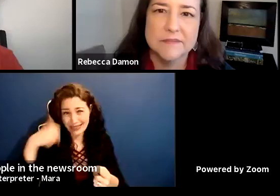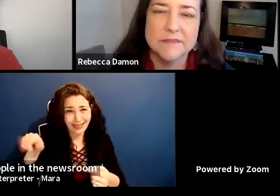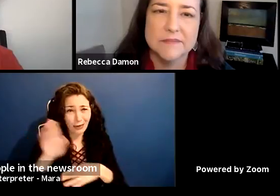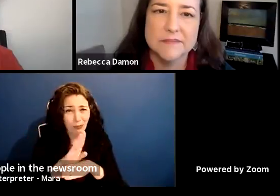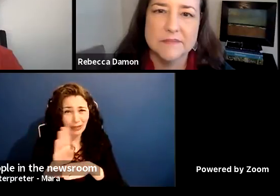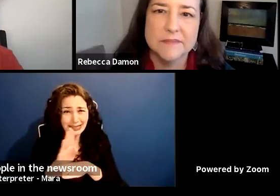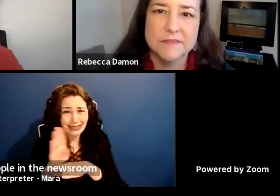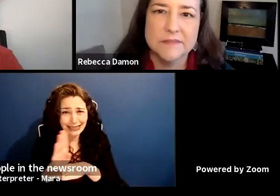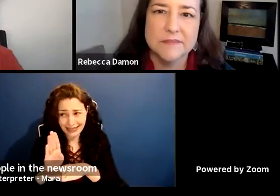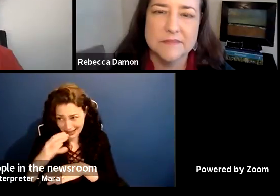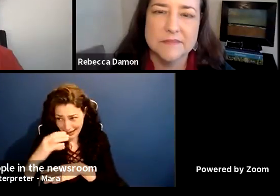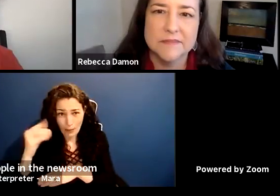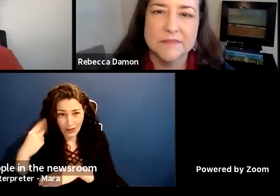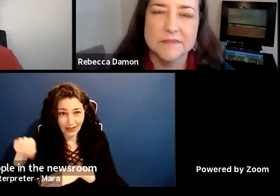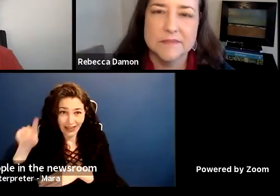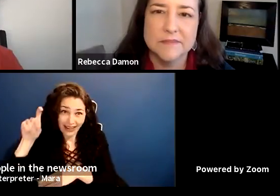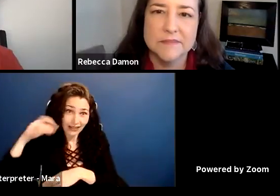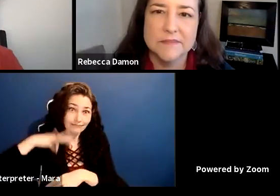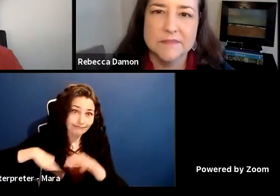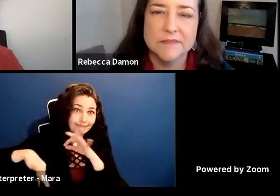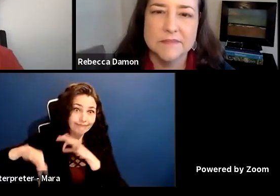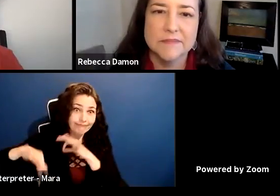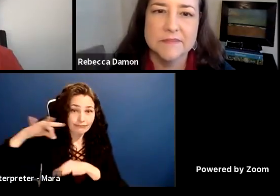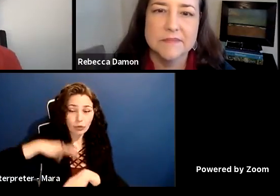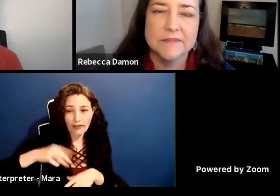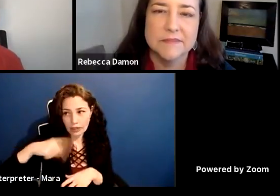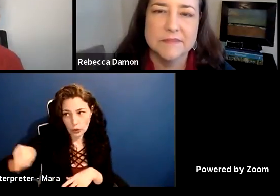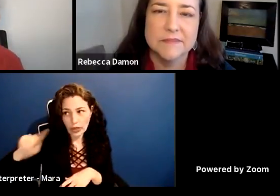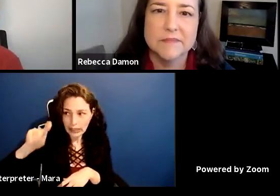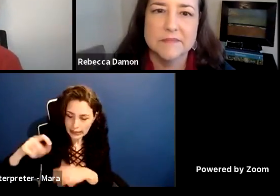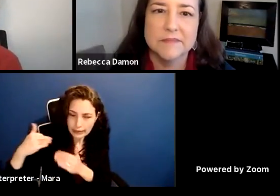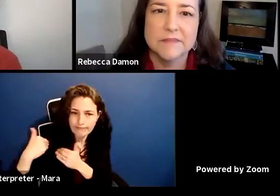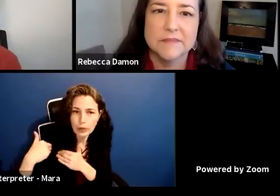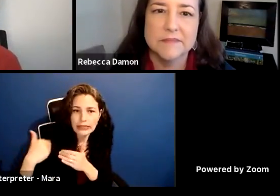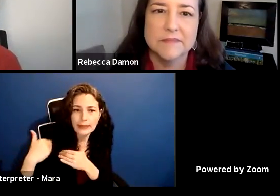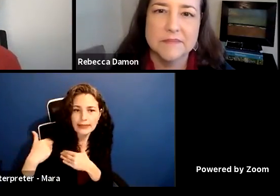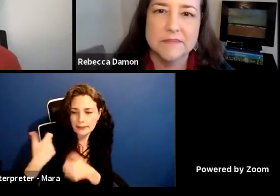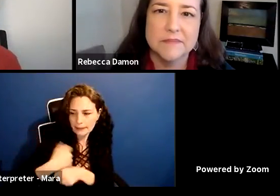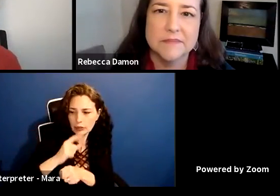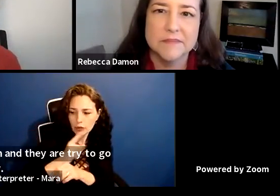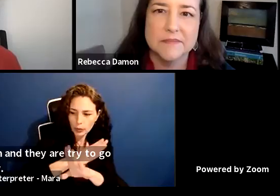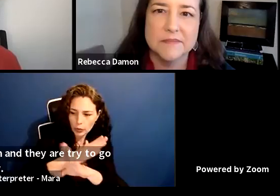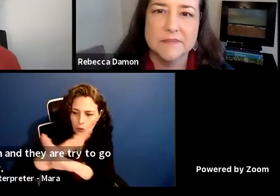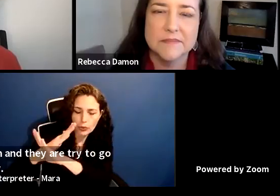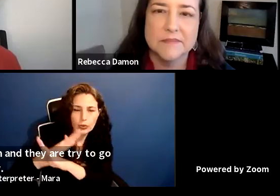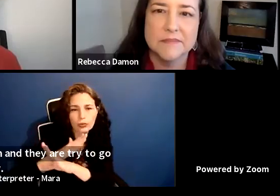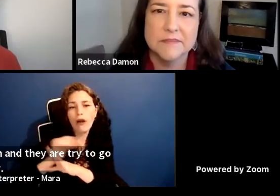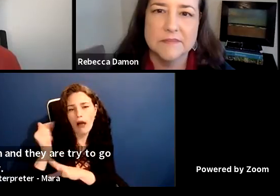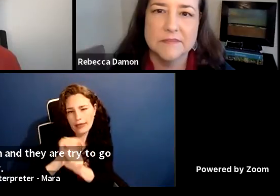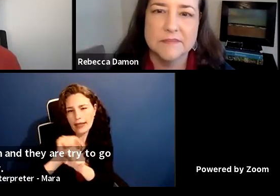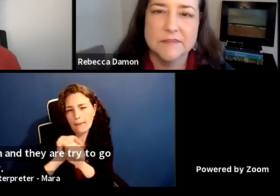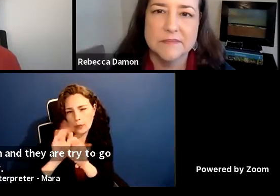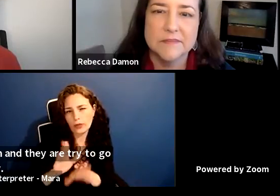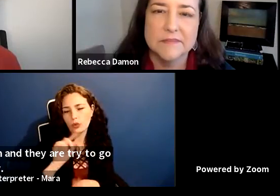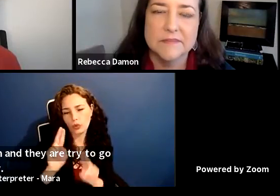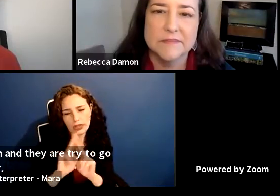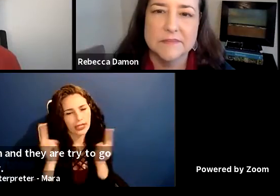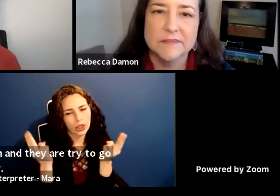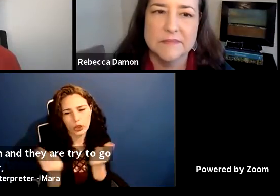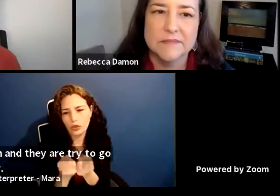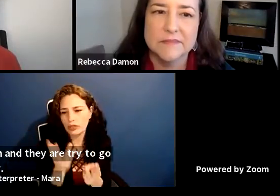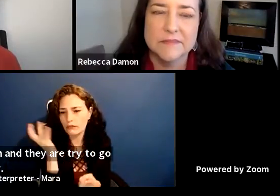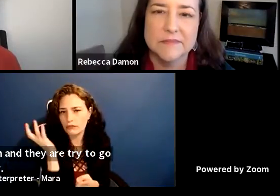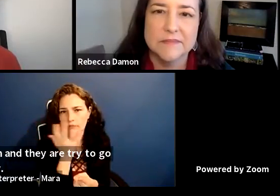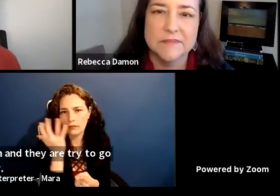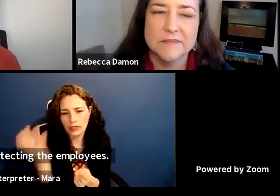money, they hold them accountable for protecting the employees. So our union was so helpful in getting that